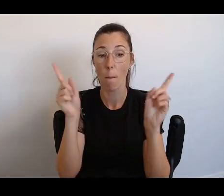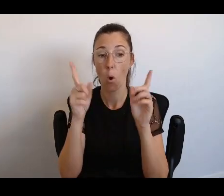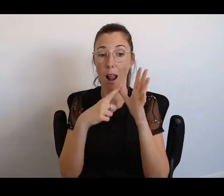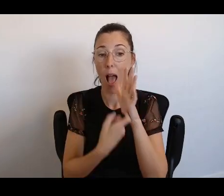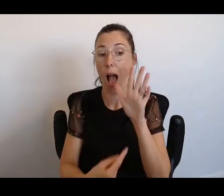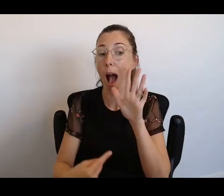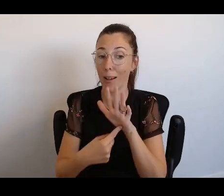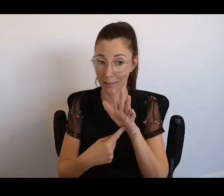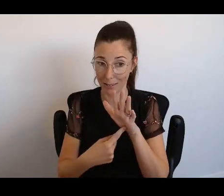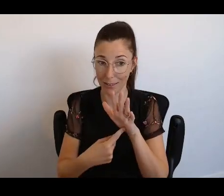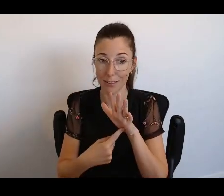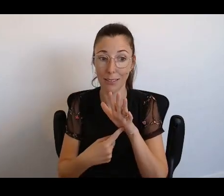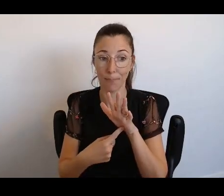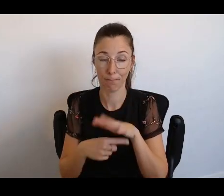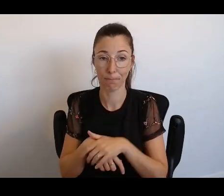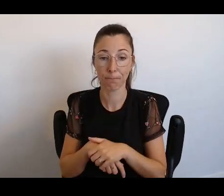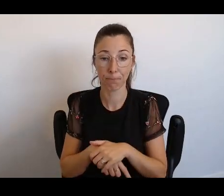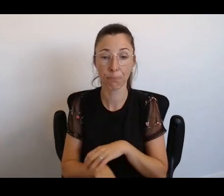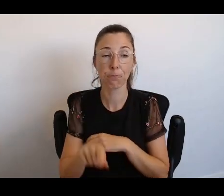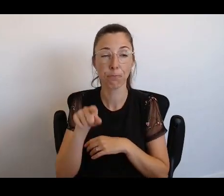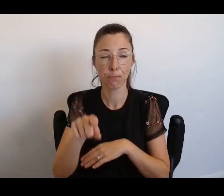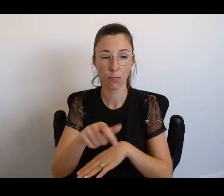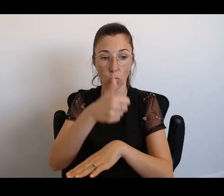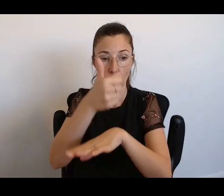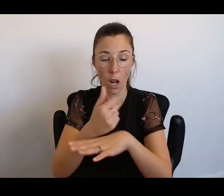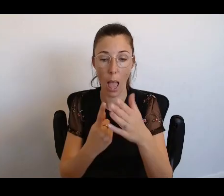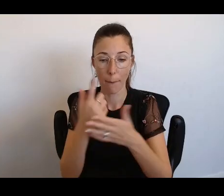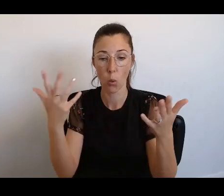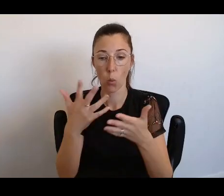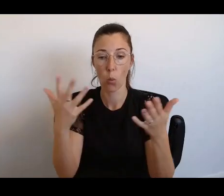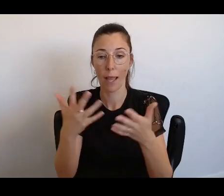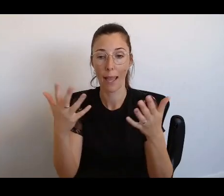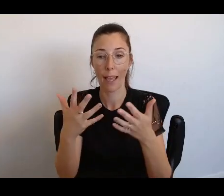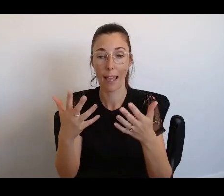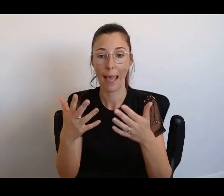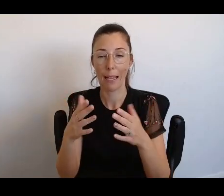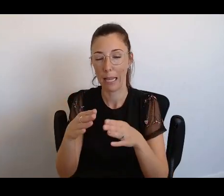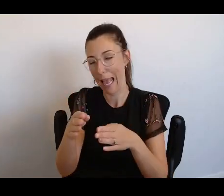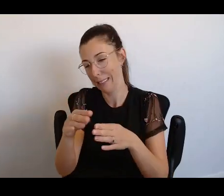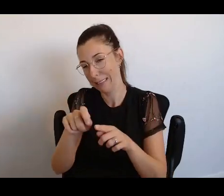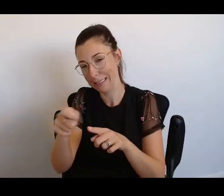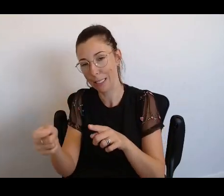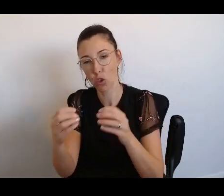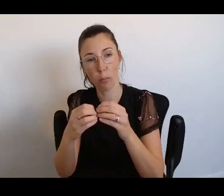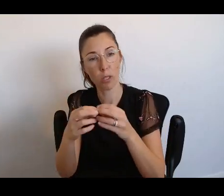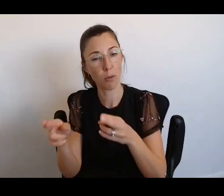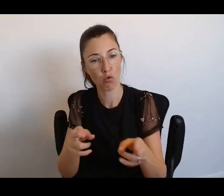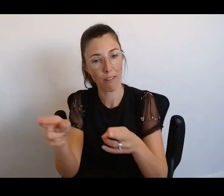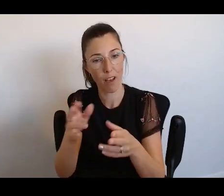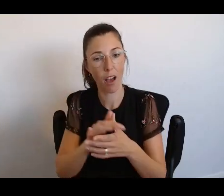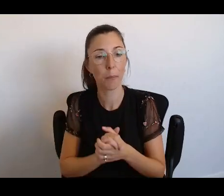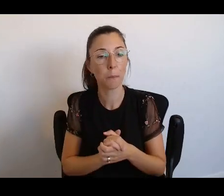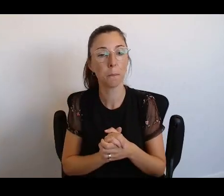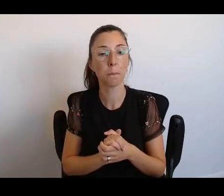This project takes place on country, on the edge of the Brisbane River, Maywa, on the place of Kirill, the story place of the water